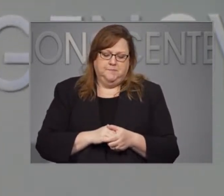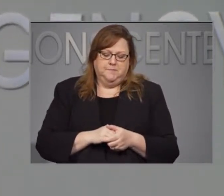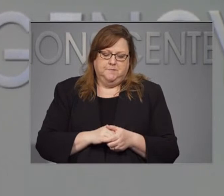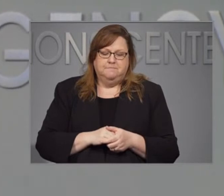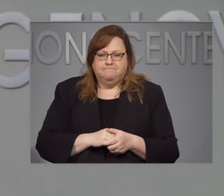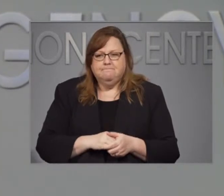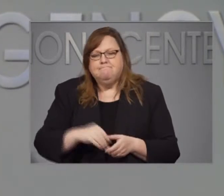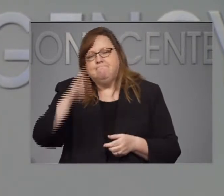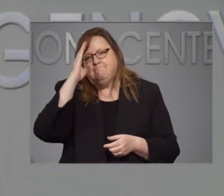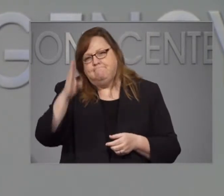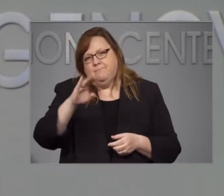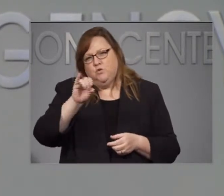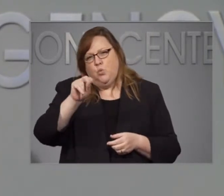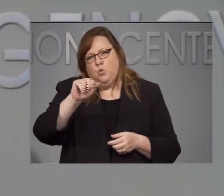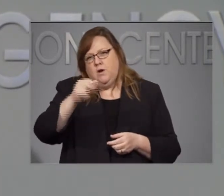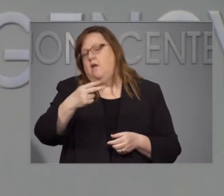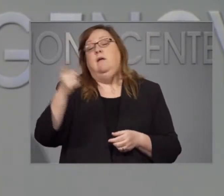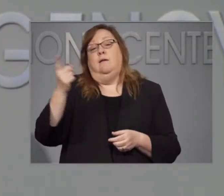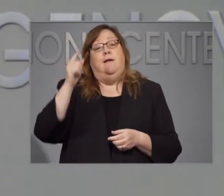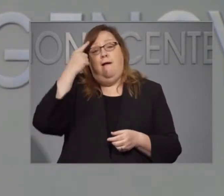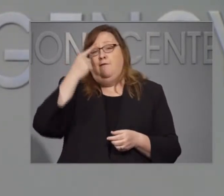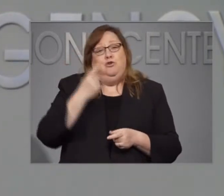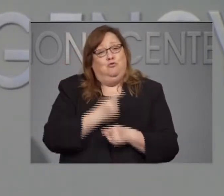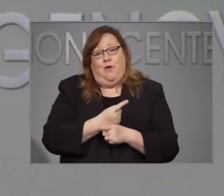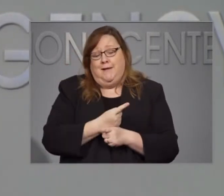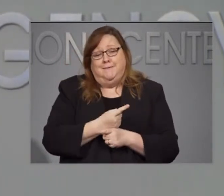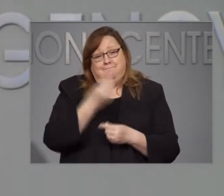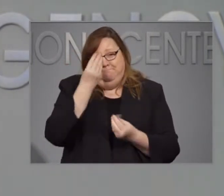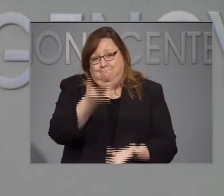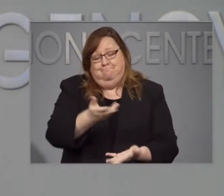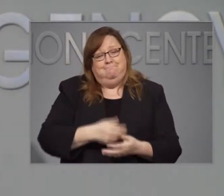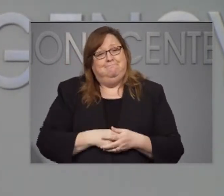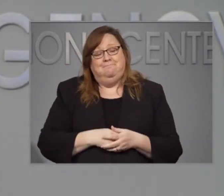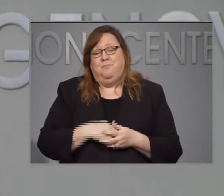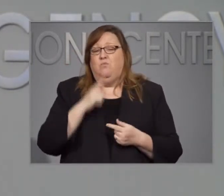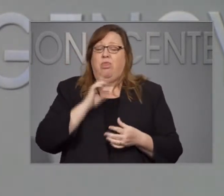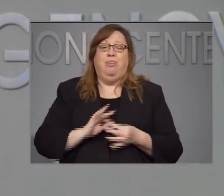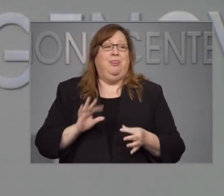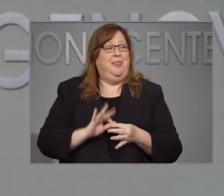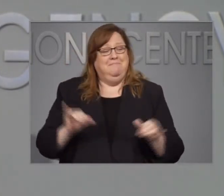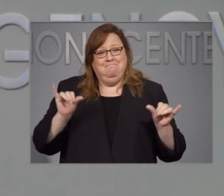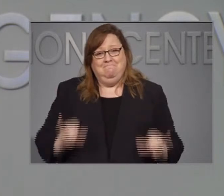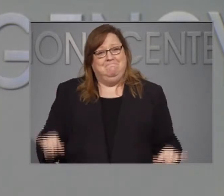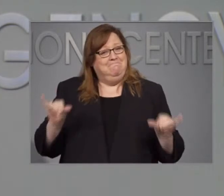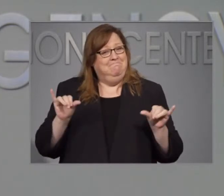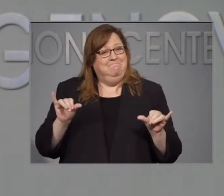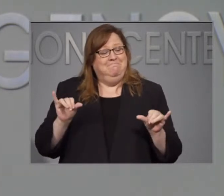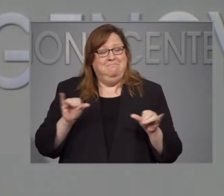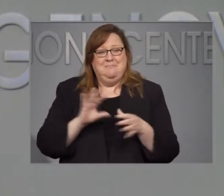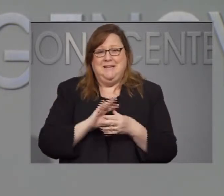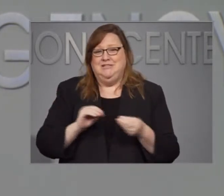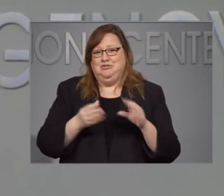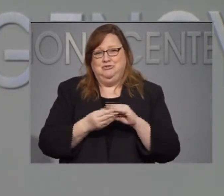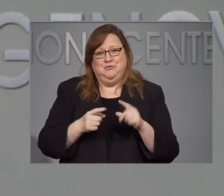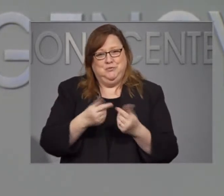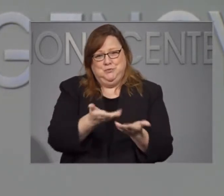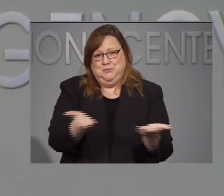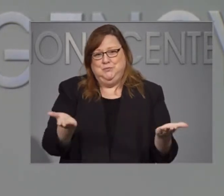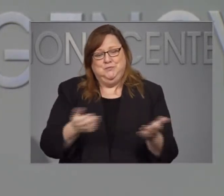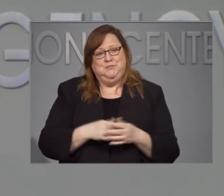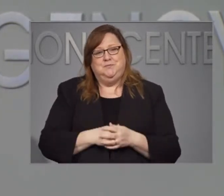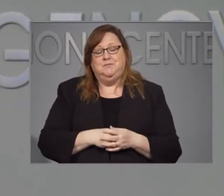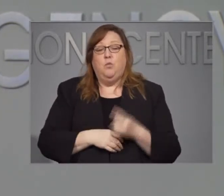Hi, Jonah. Thanks for the question. And the governor is exactly right. That's why we have said all along, it can't be one metric in